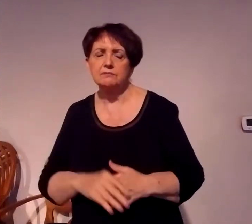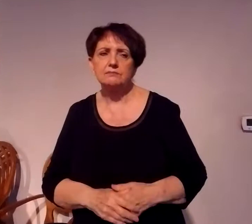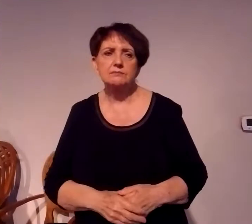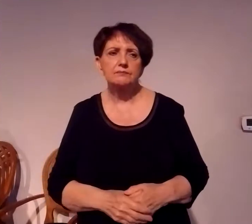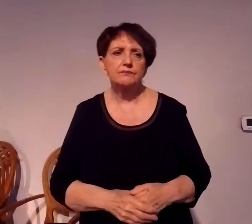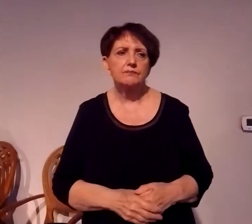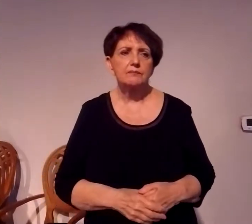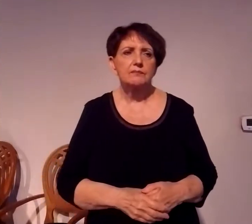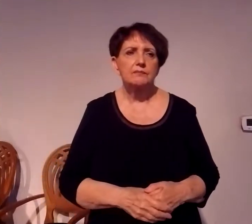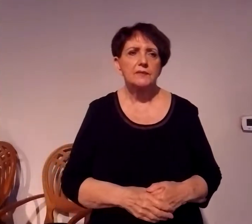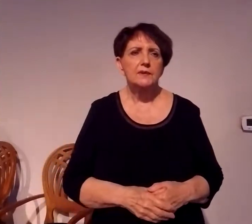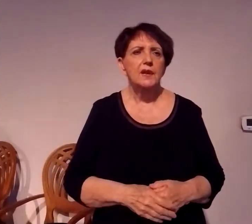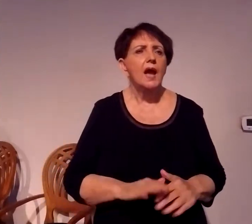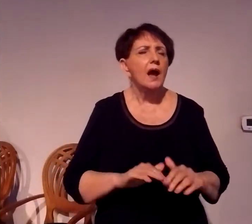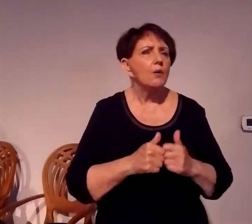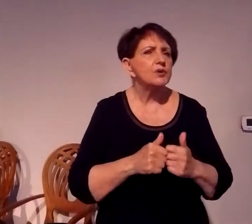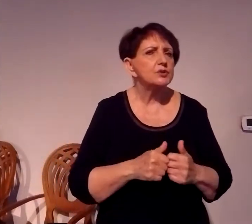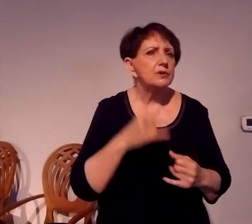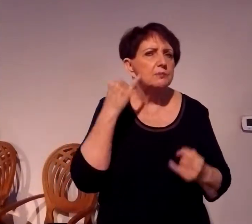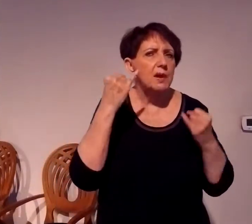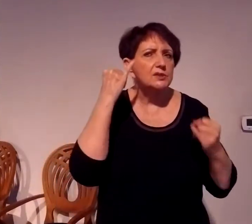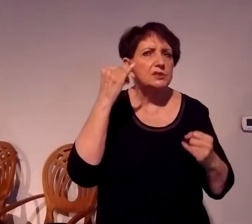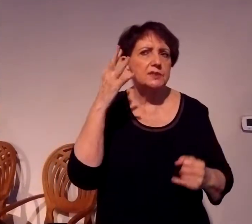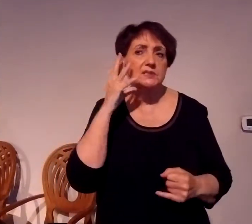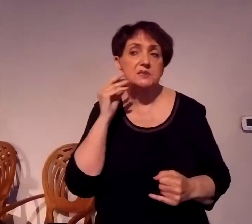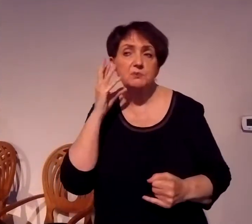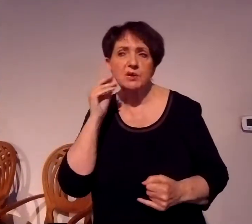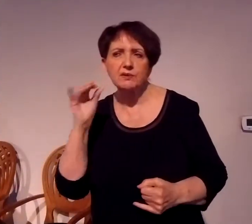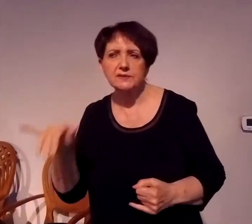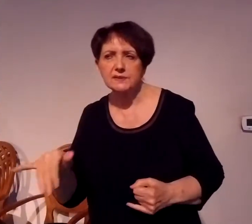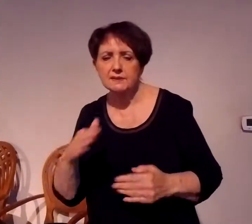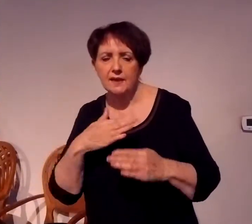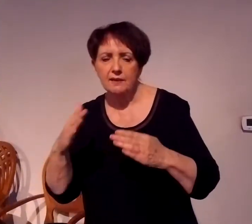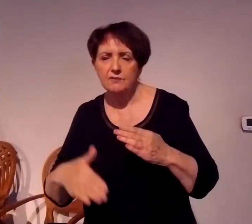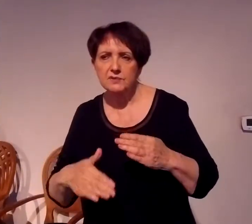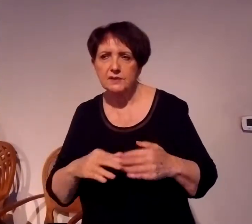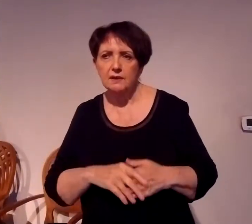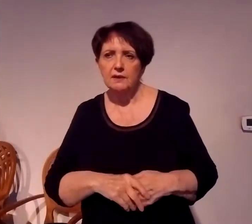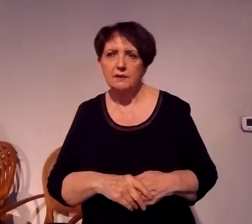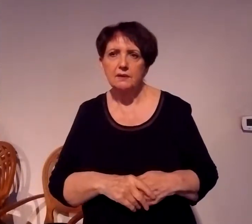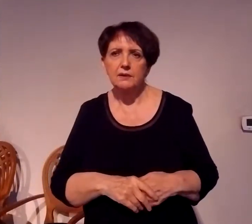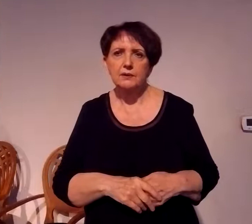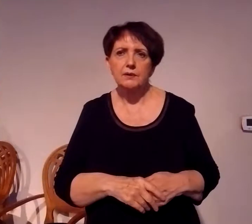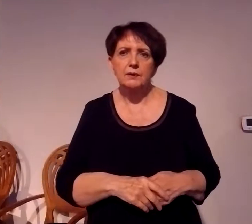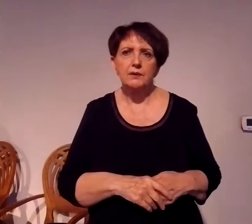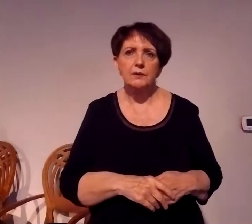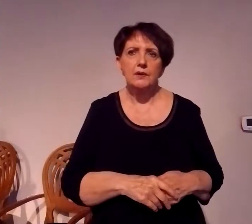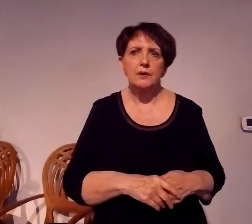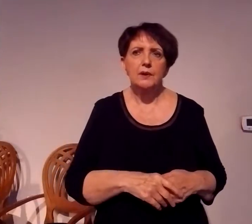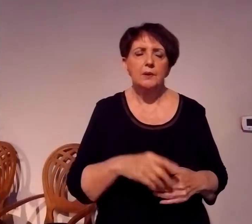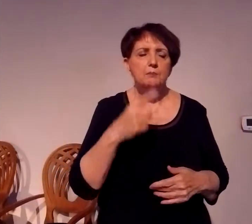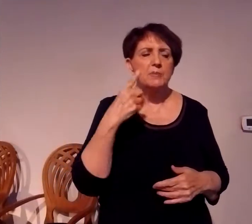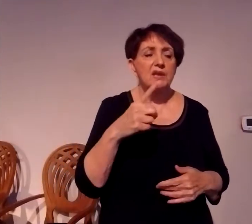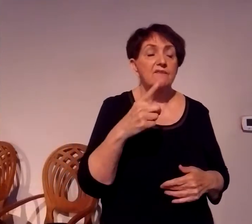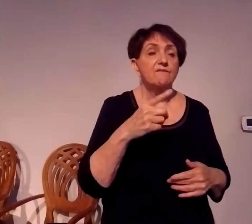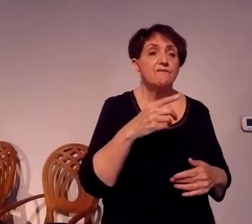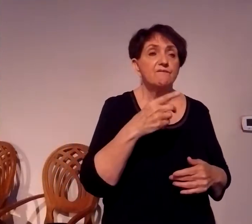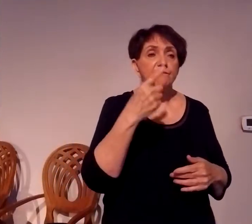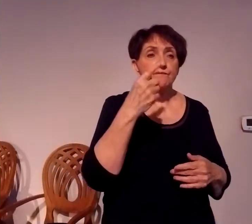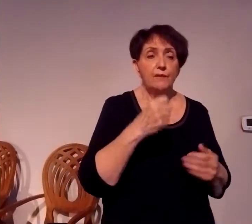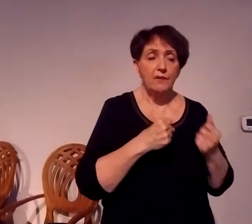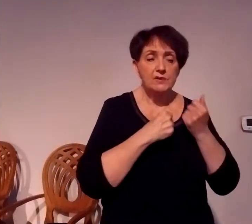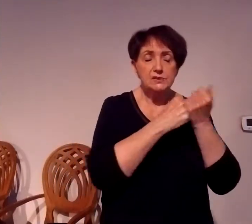it experiencing it? This allows us to be for things. We are for this outcome,